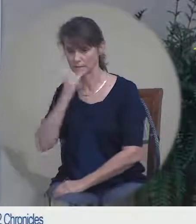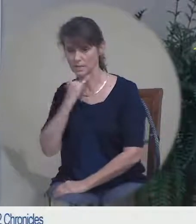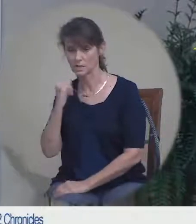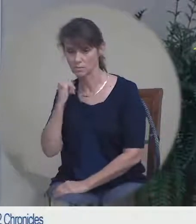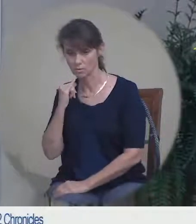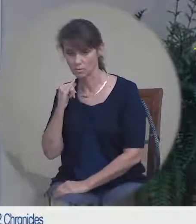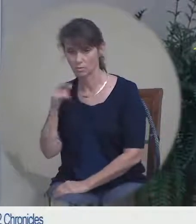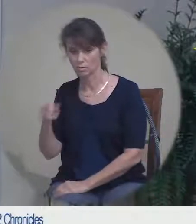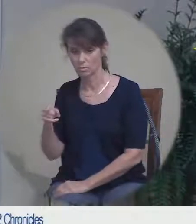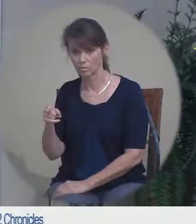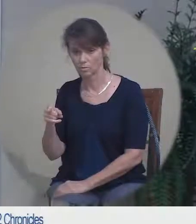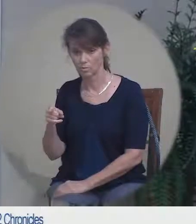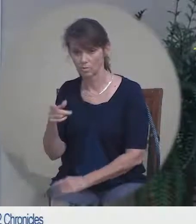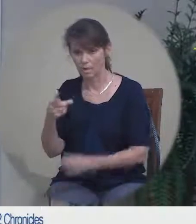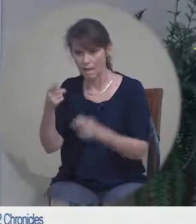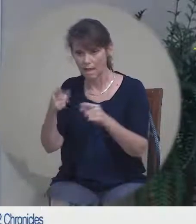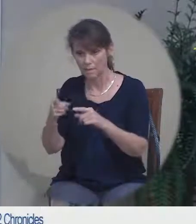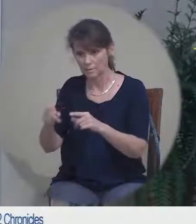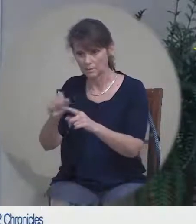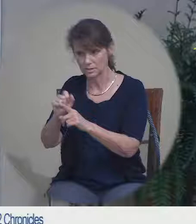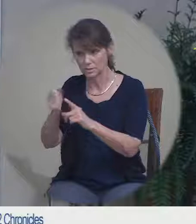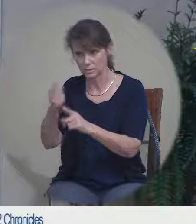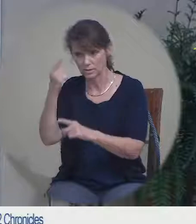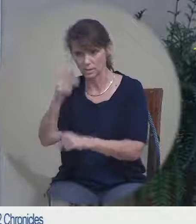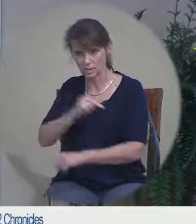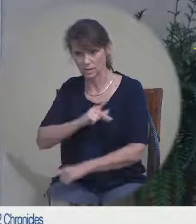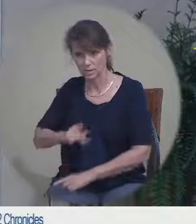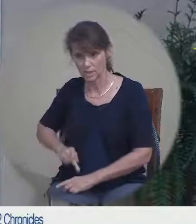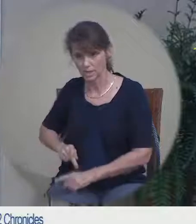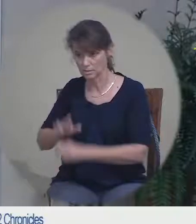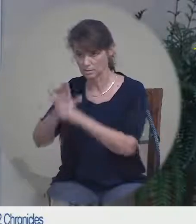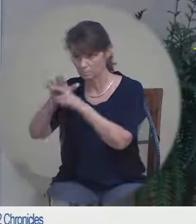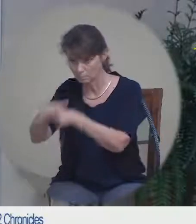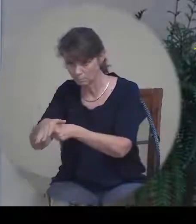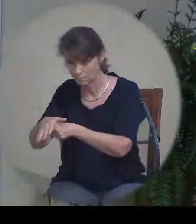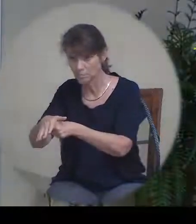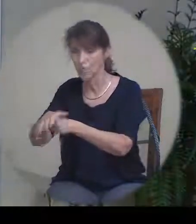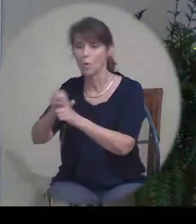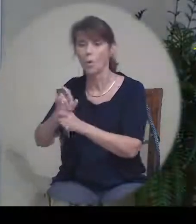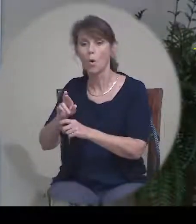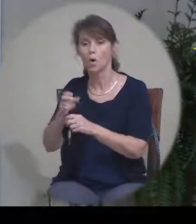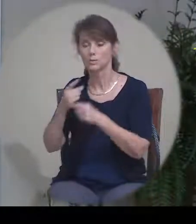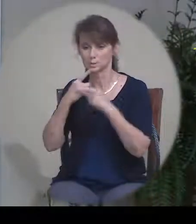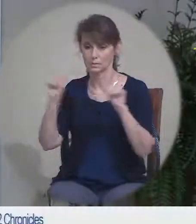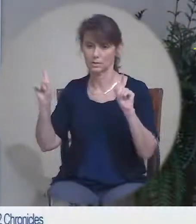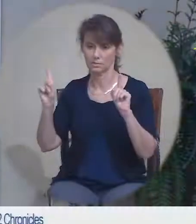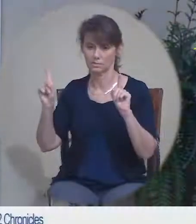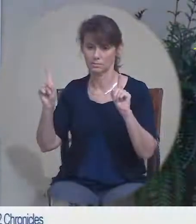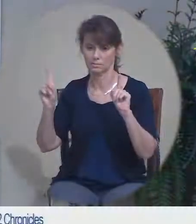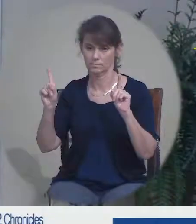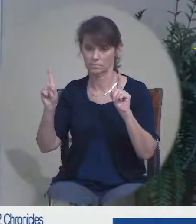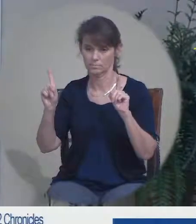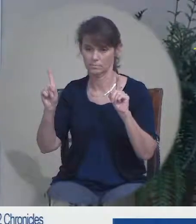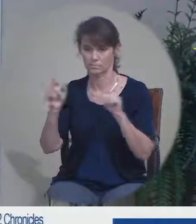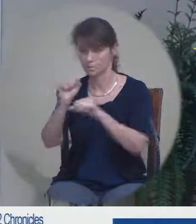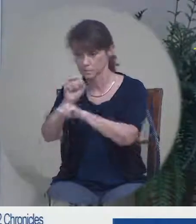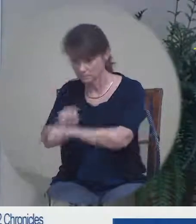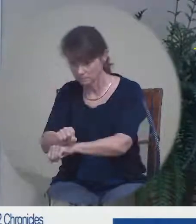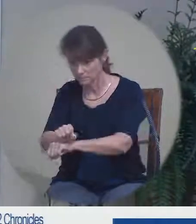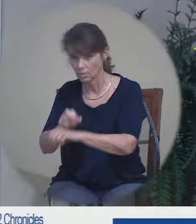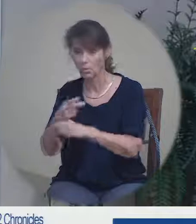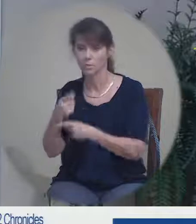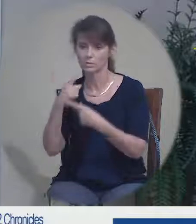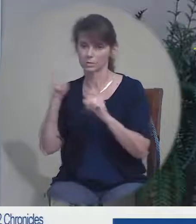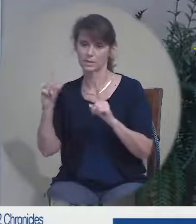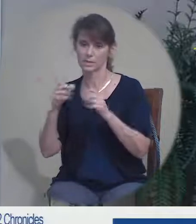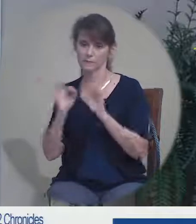to be persecuted? Are they able to reign successfully? And so there's some dates. Whatever here. Like